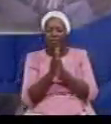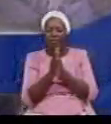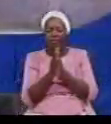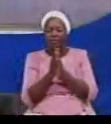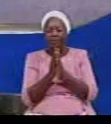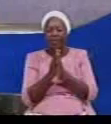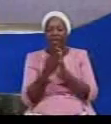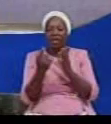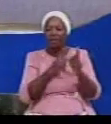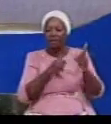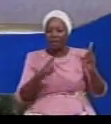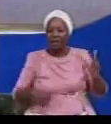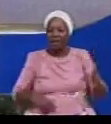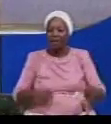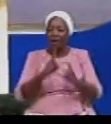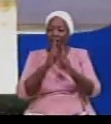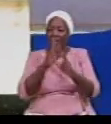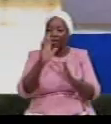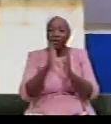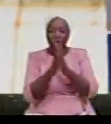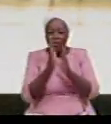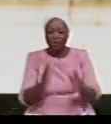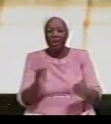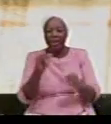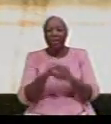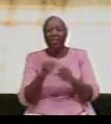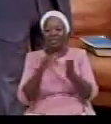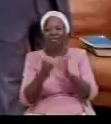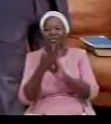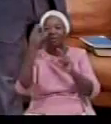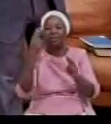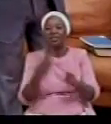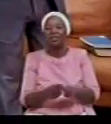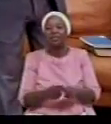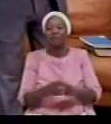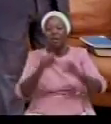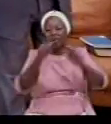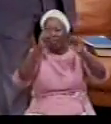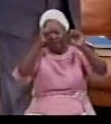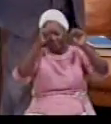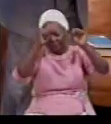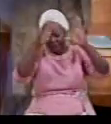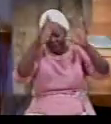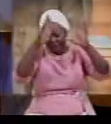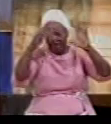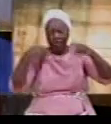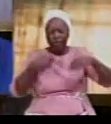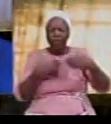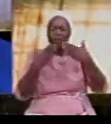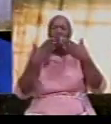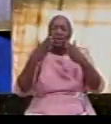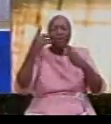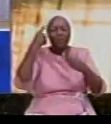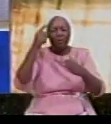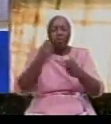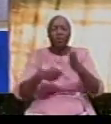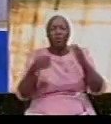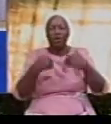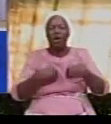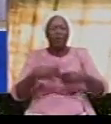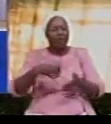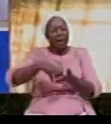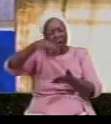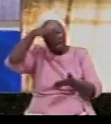The Lord answer your prayer in Jesus' name. Father, we thank you for what we have learned. We